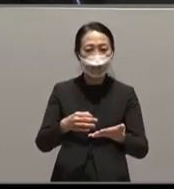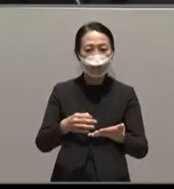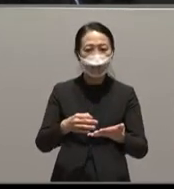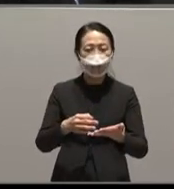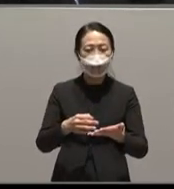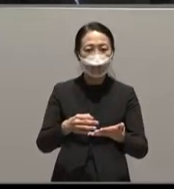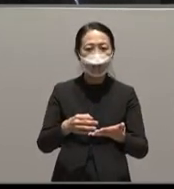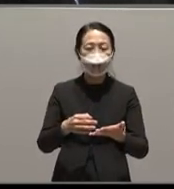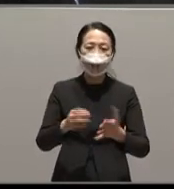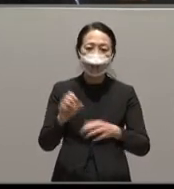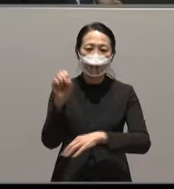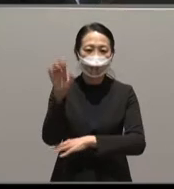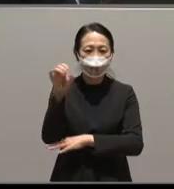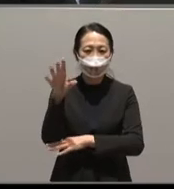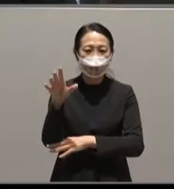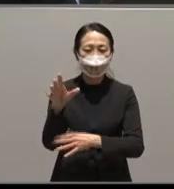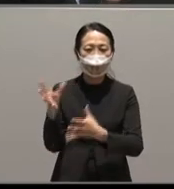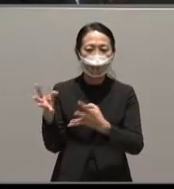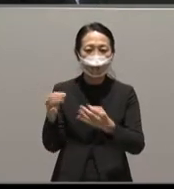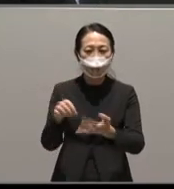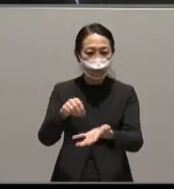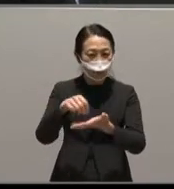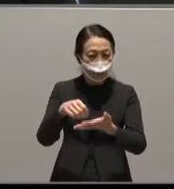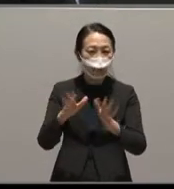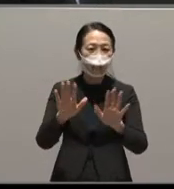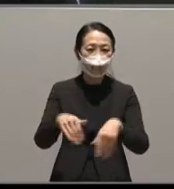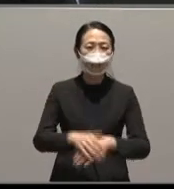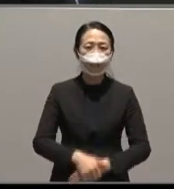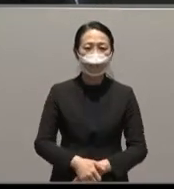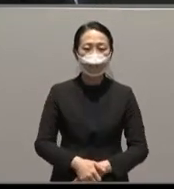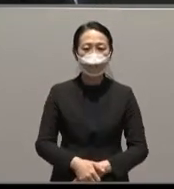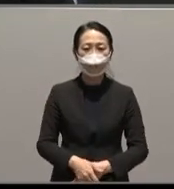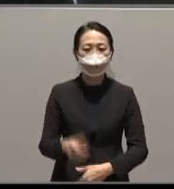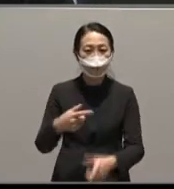was published. And about 15